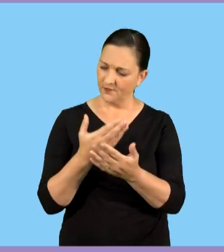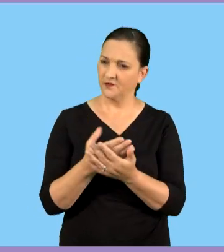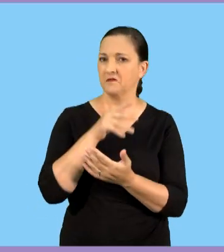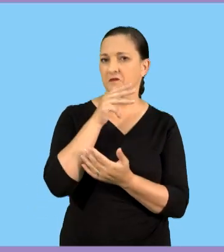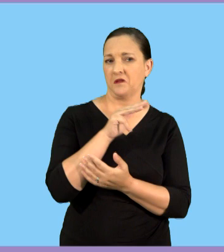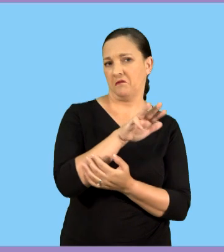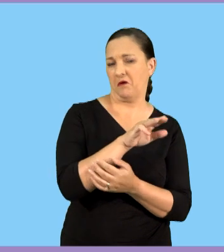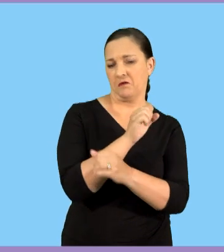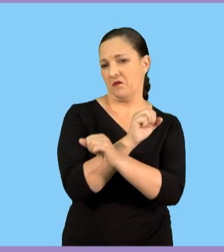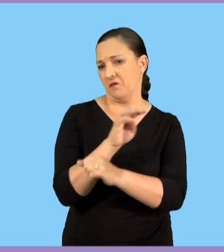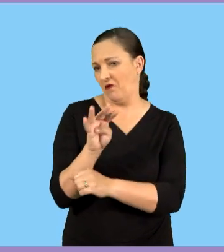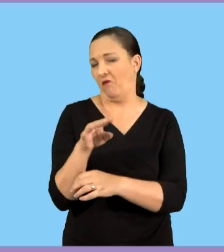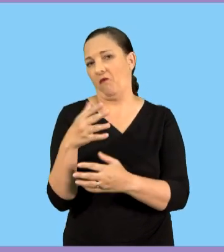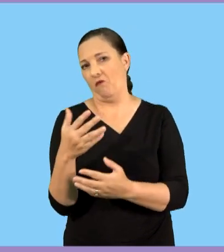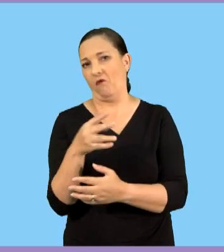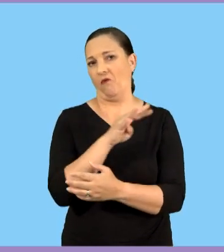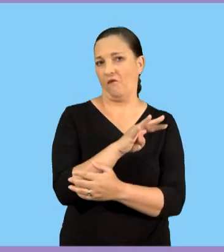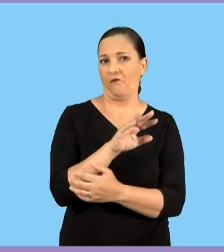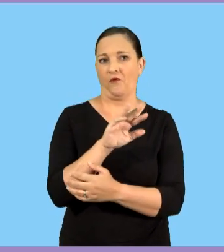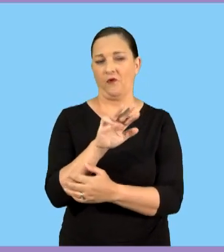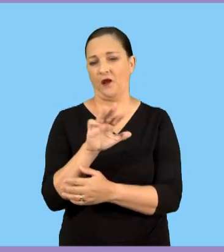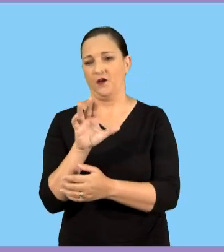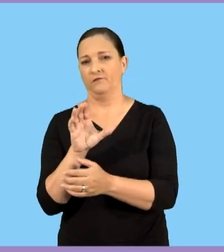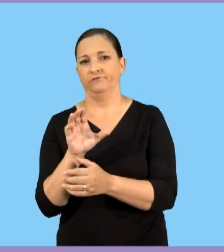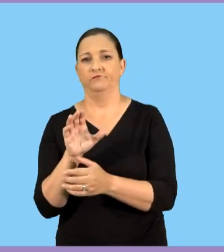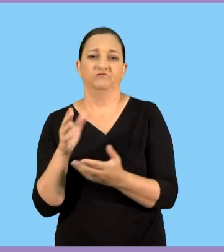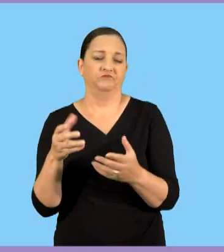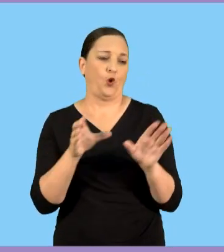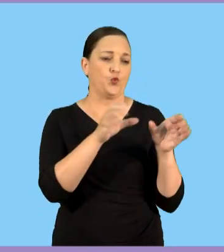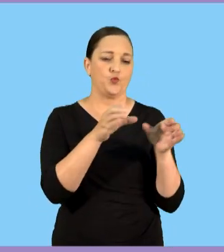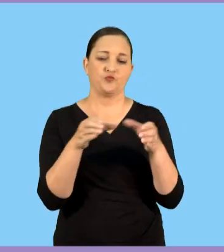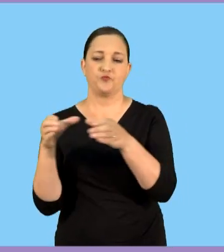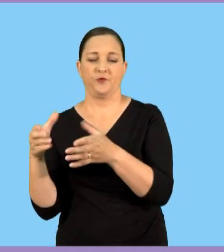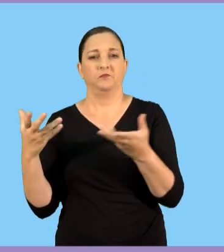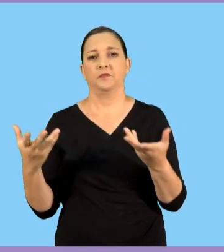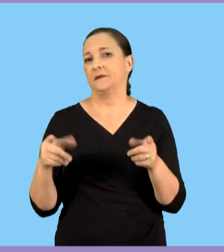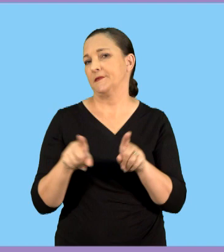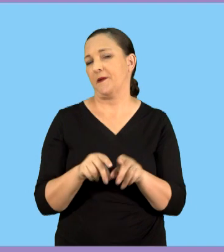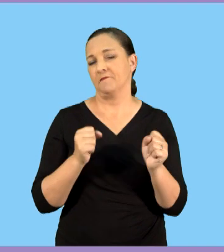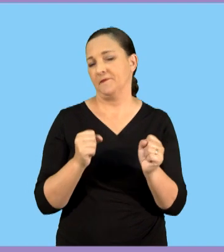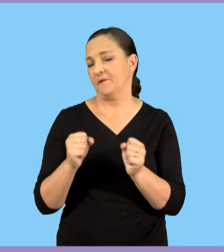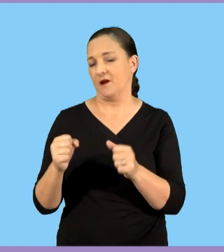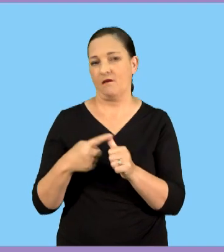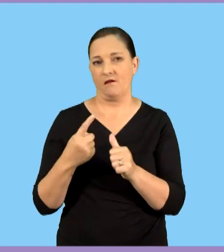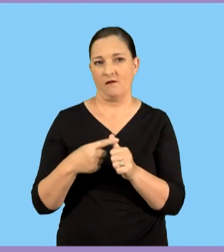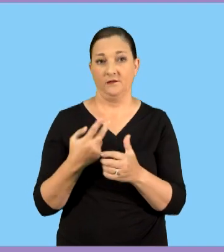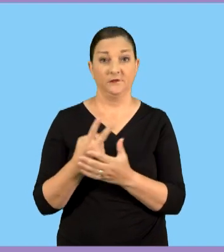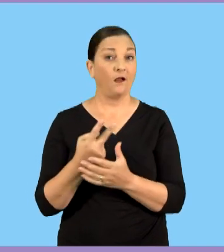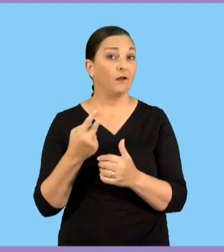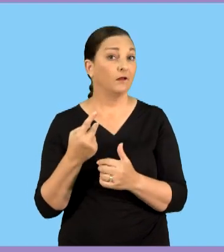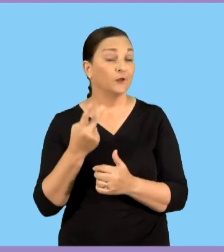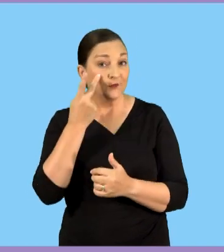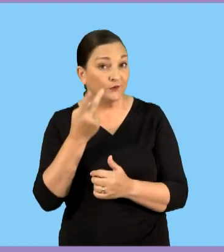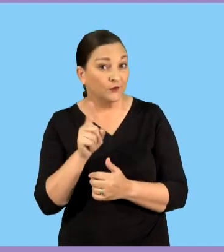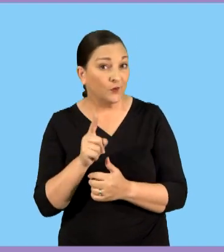We can say 9 multiplied by 4, so that would be 9 groups of 4 or 4 groups of 9. The answer is still the same.